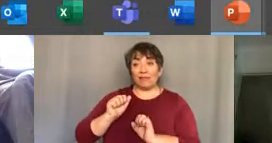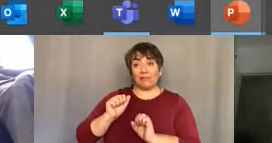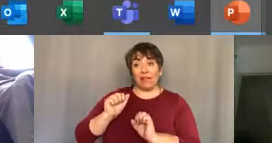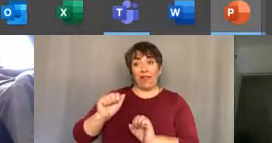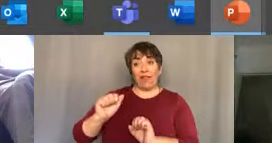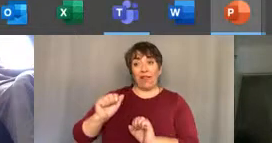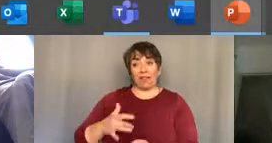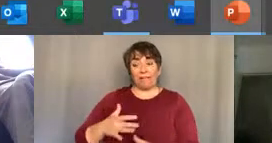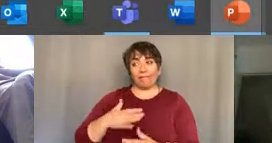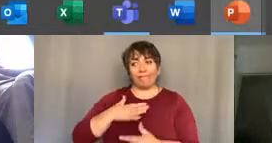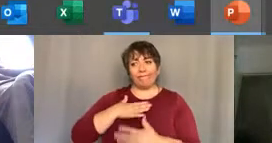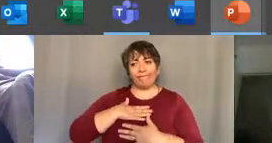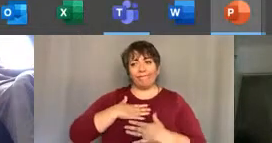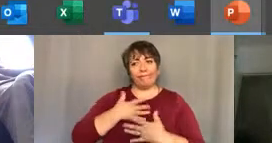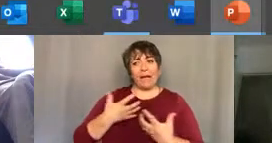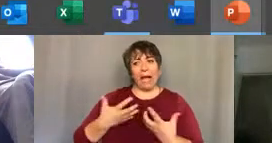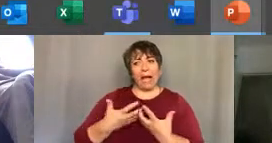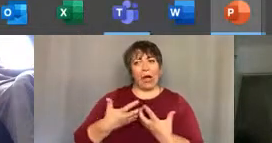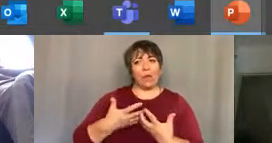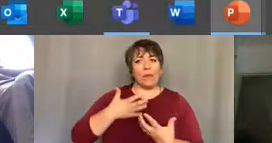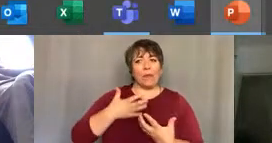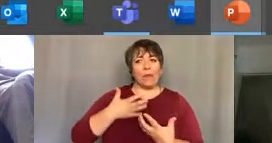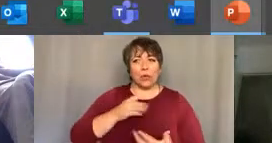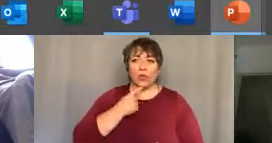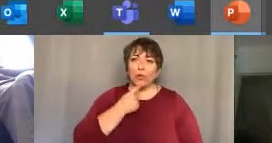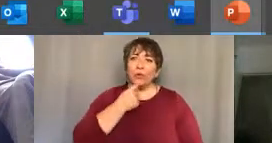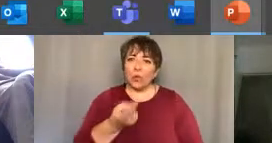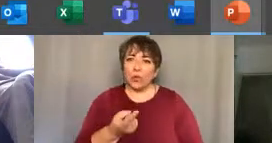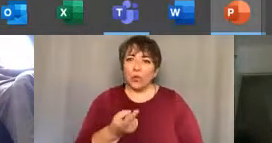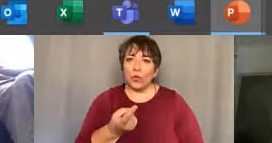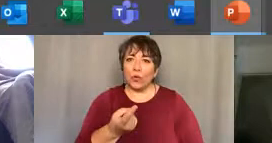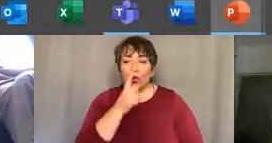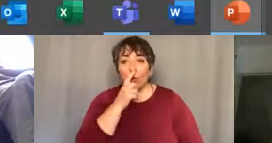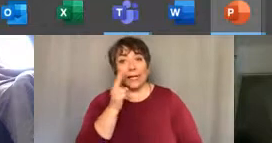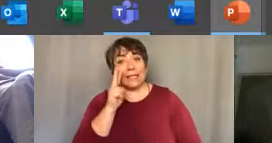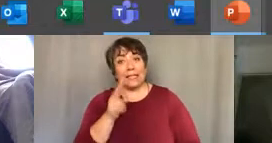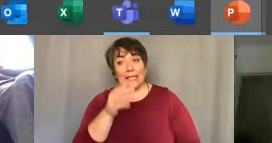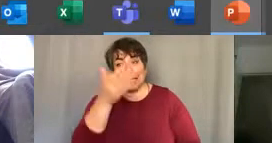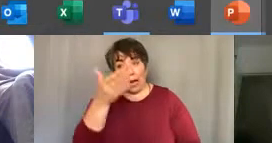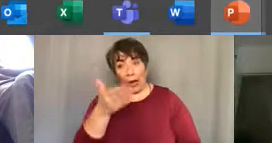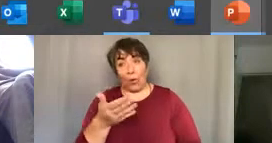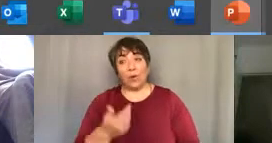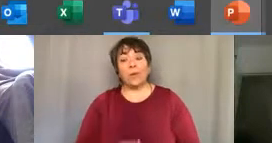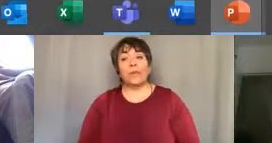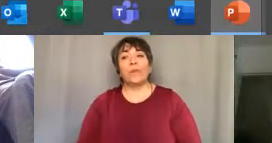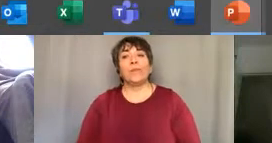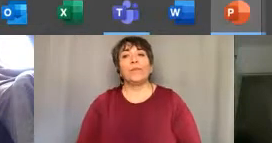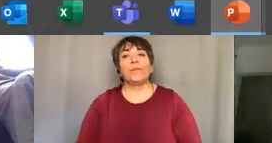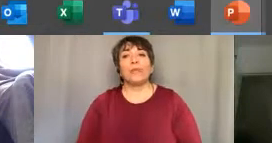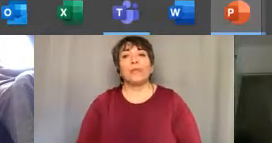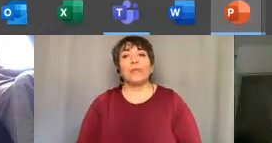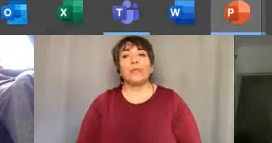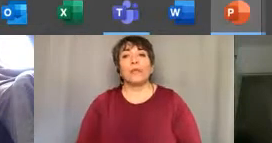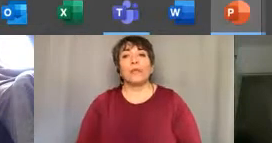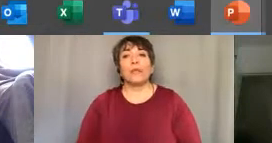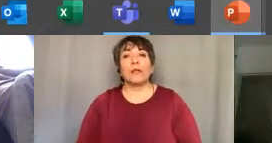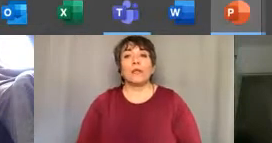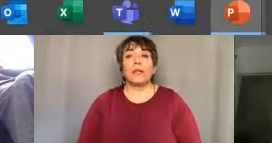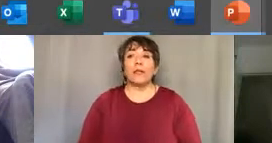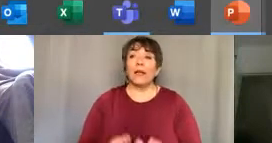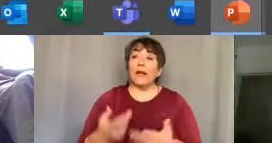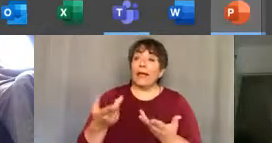prescription via the various methods as what you can see on the screen now. However, any patient that does have access to the